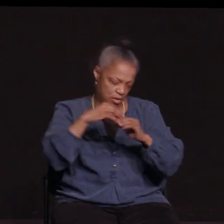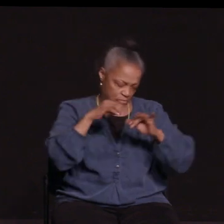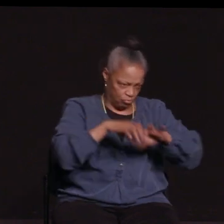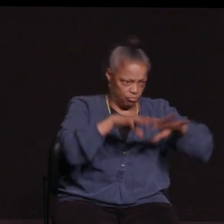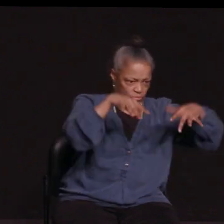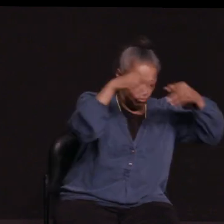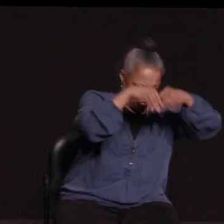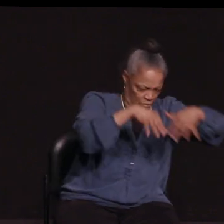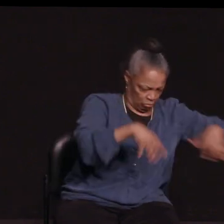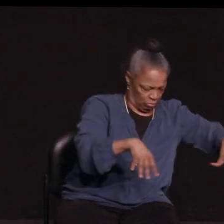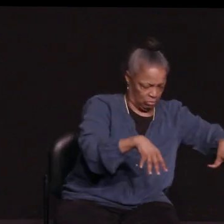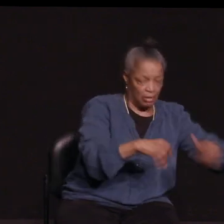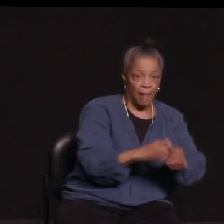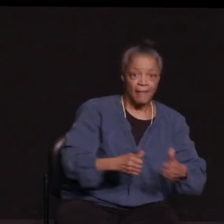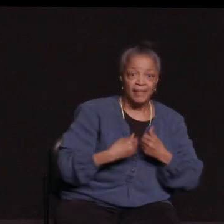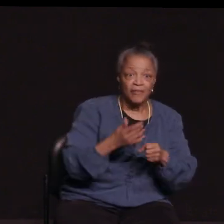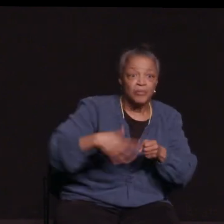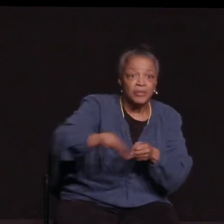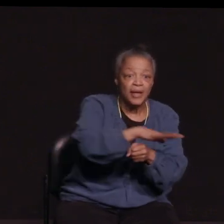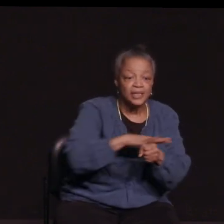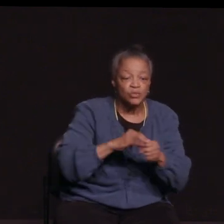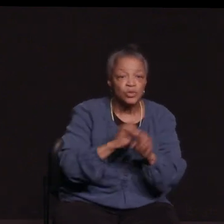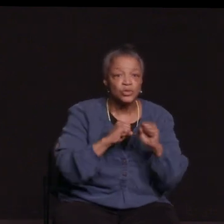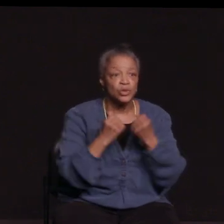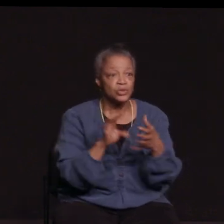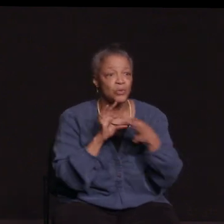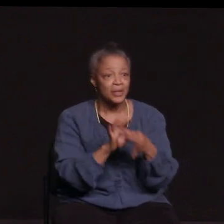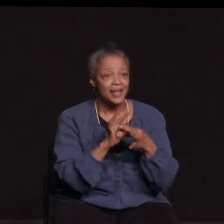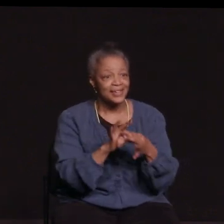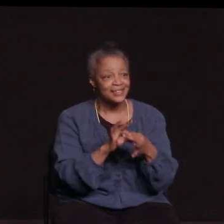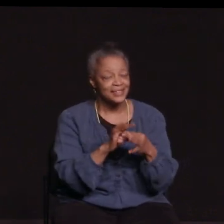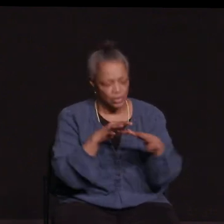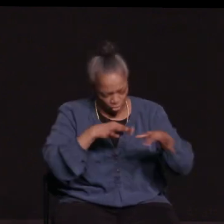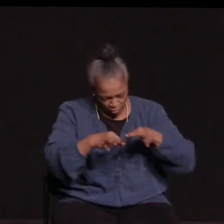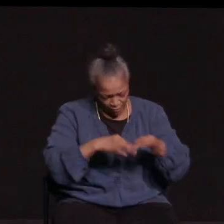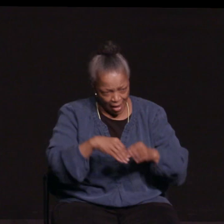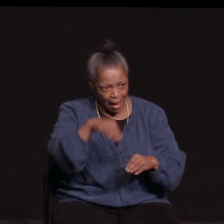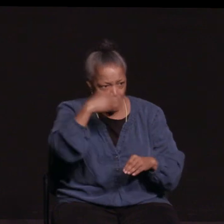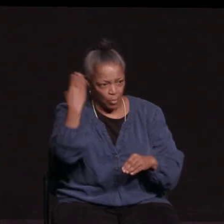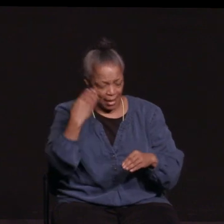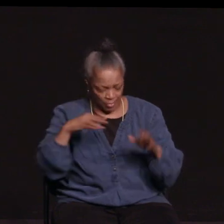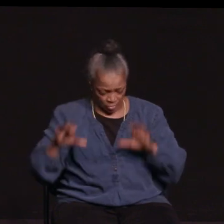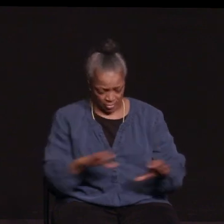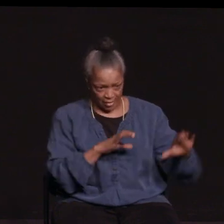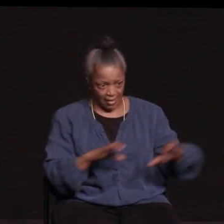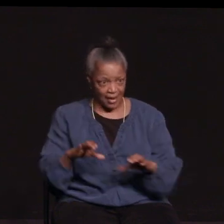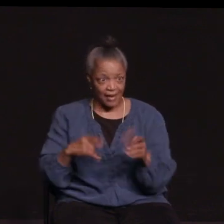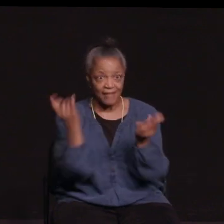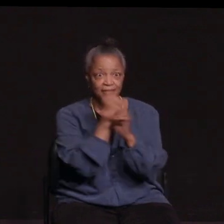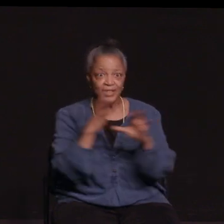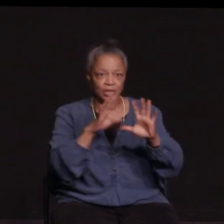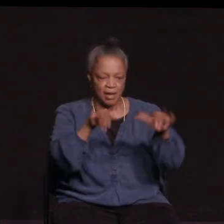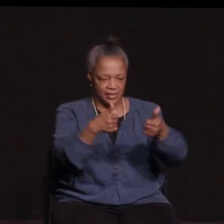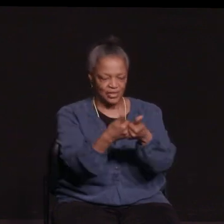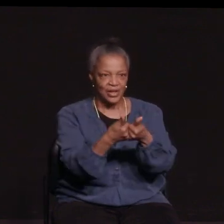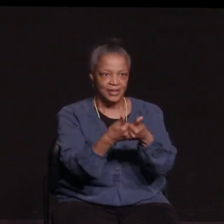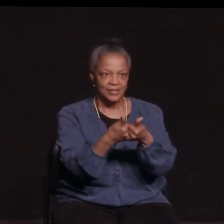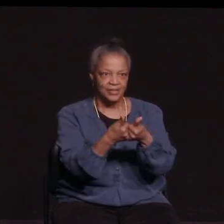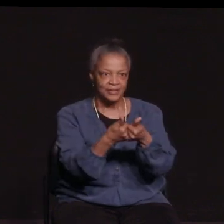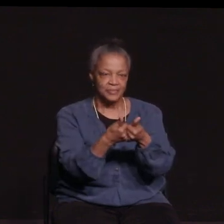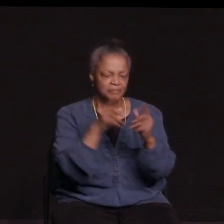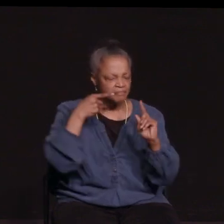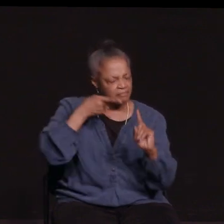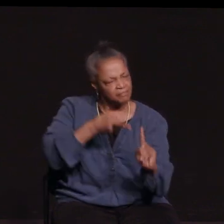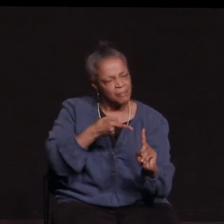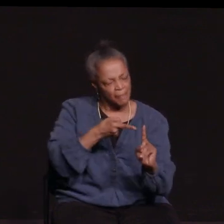lived social relations that come to define Blackness are enacted, visualized, and challenged. Specifically,